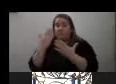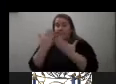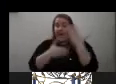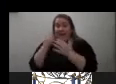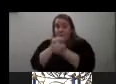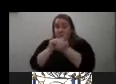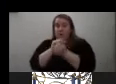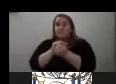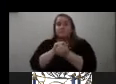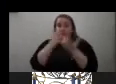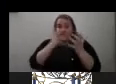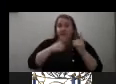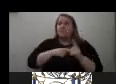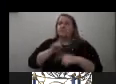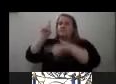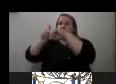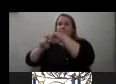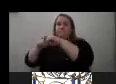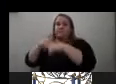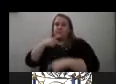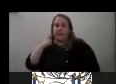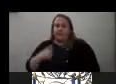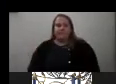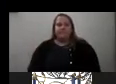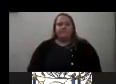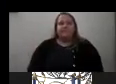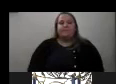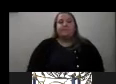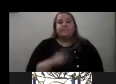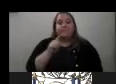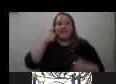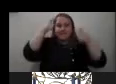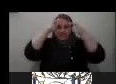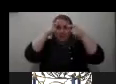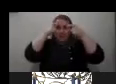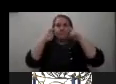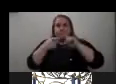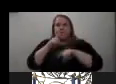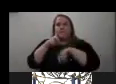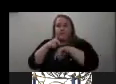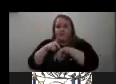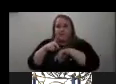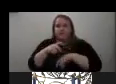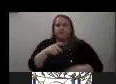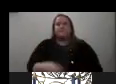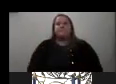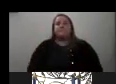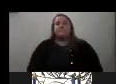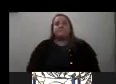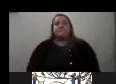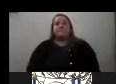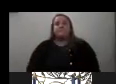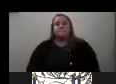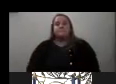dry. So this is the tiara from diamonds. And